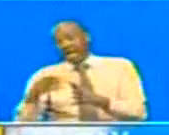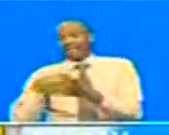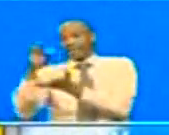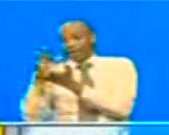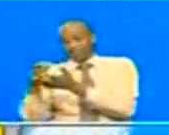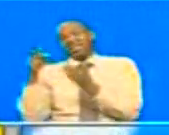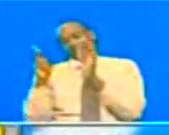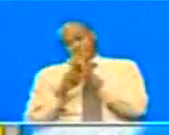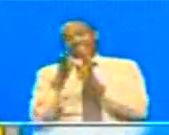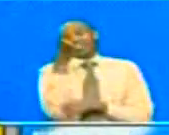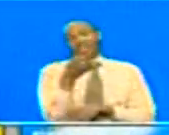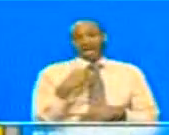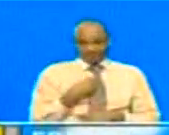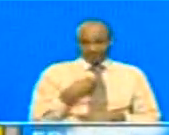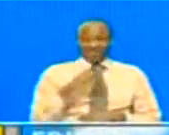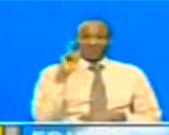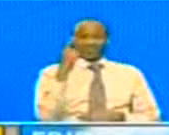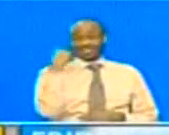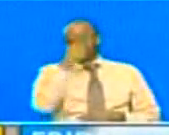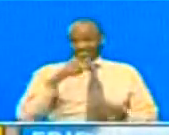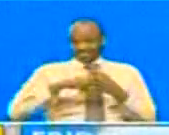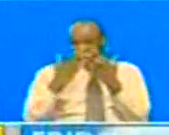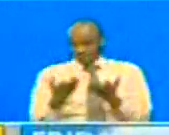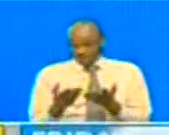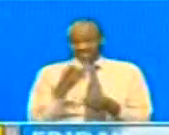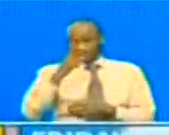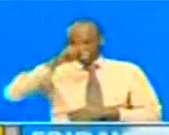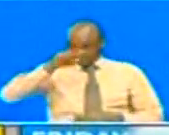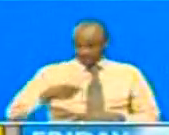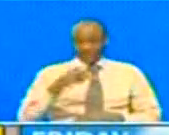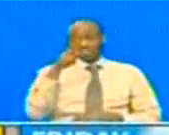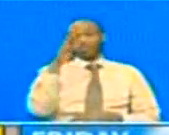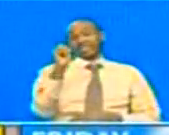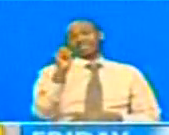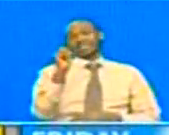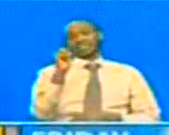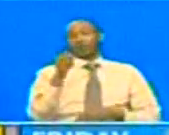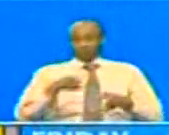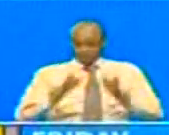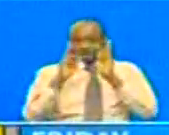professionals. The first phase of the project is expected to tarmac 2,000 kilometers of road.